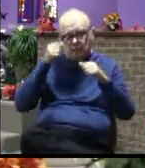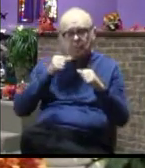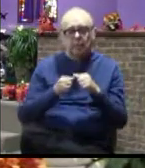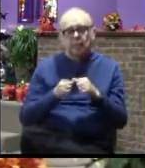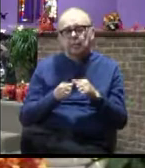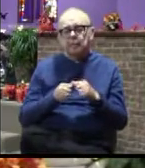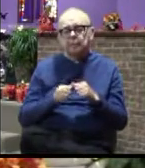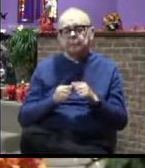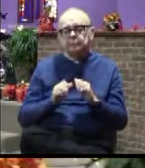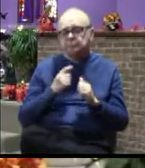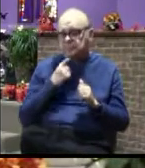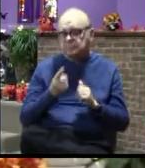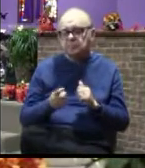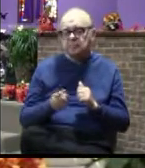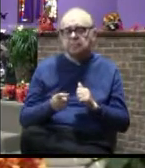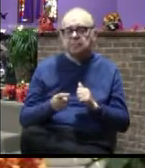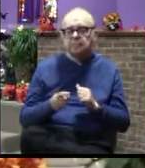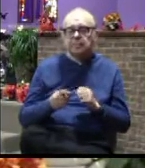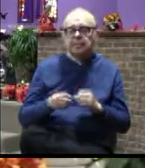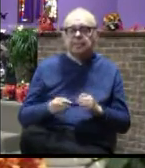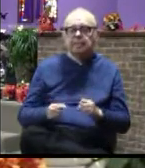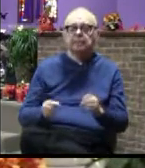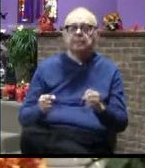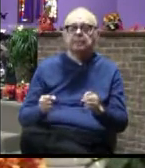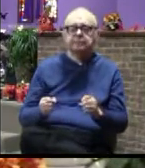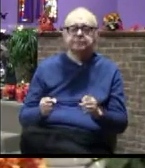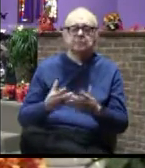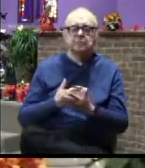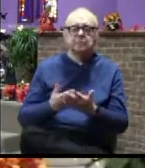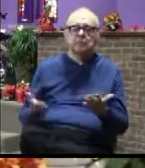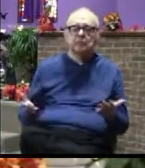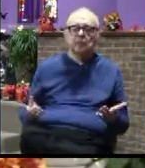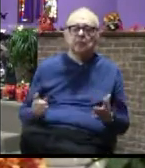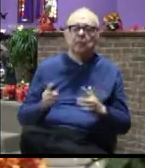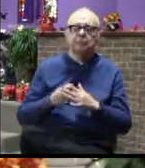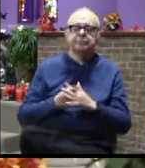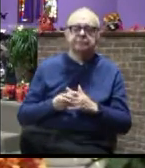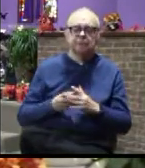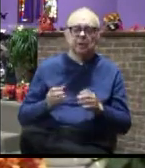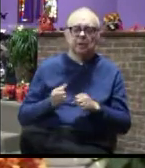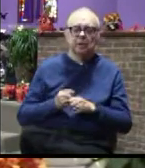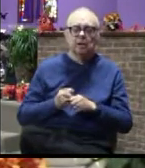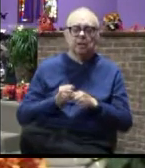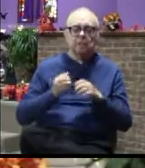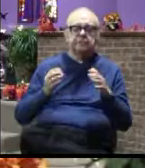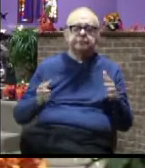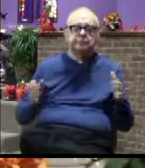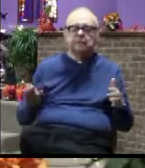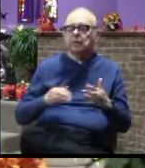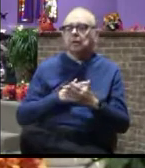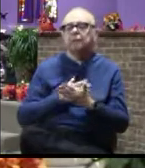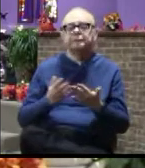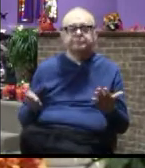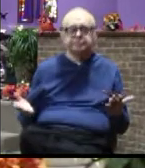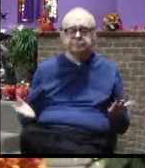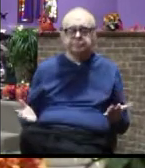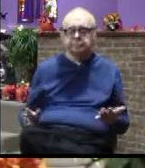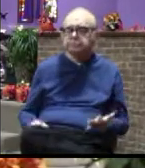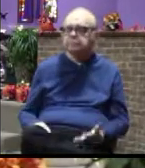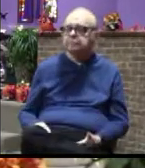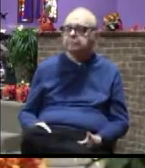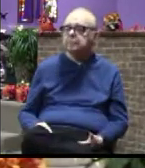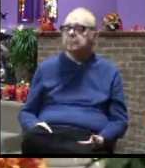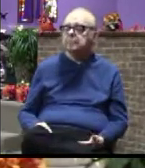remember how they said that the ocean waves and everything were going to start getting larger and larger and all this stuff you know